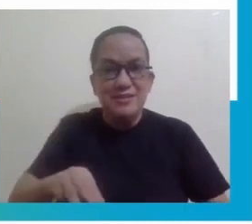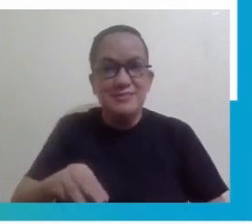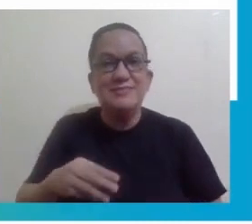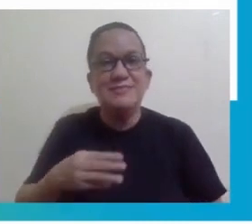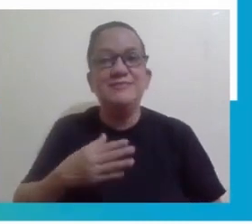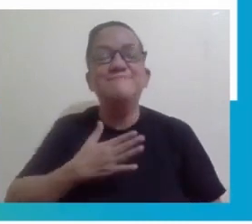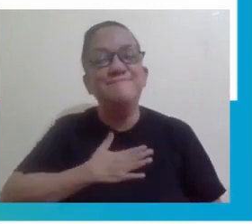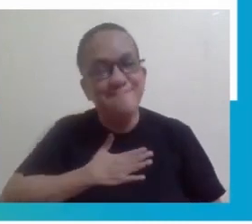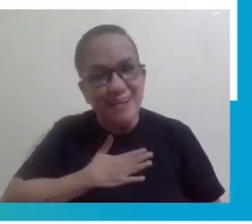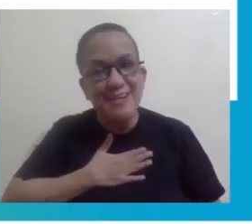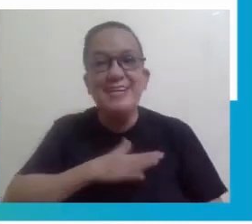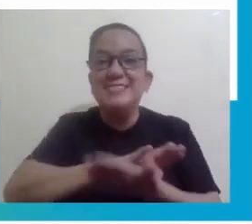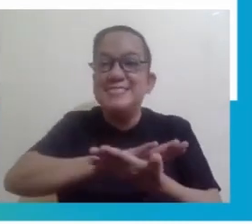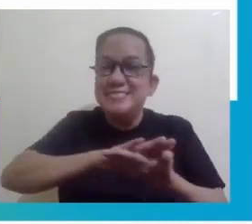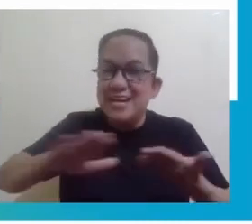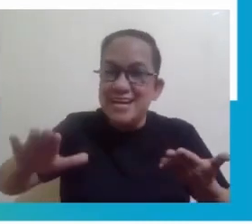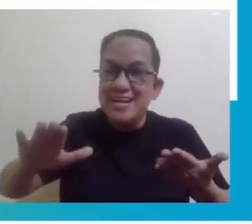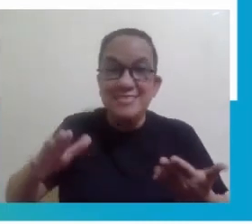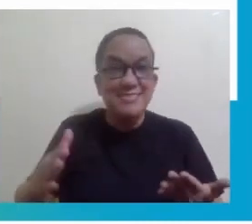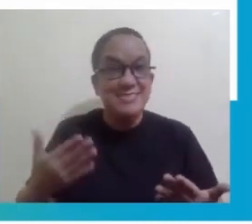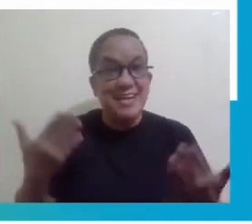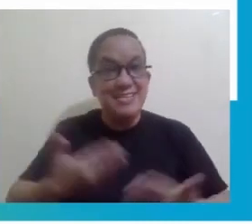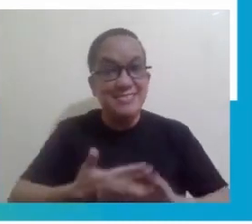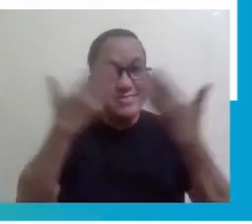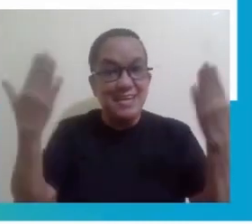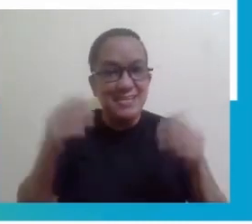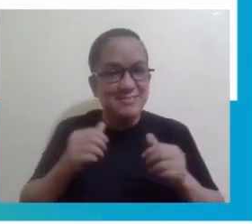safe and healthy with your loved ones. Thank you. Thank you.